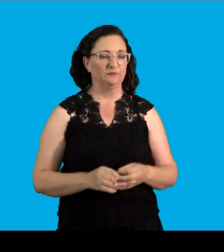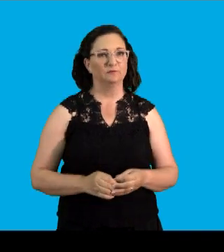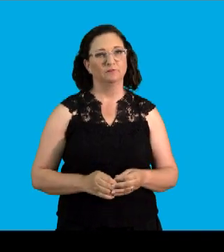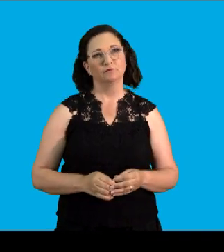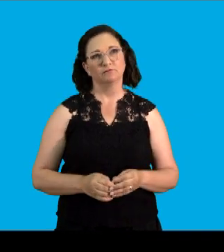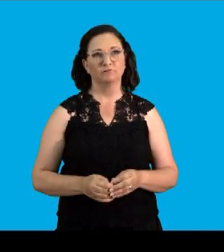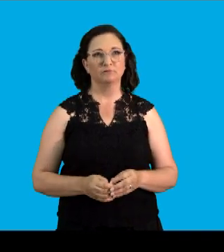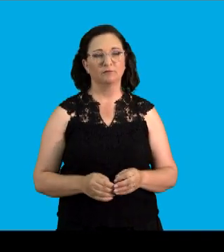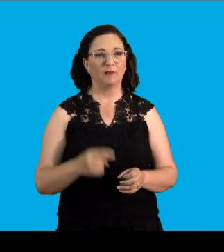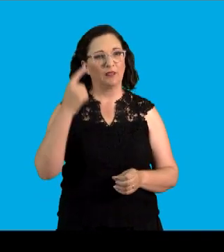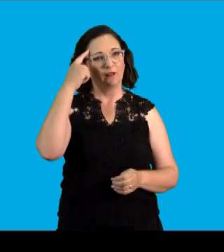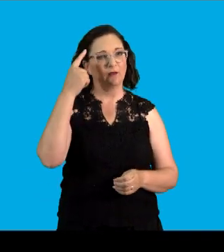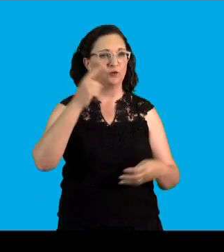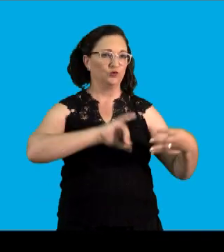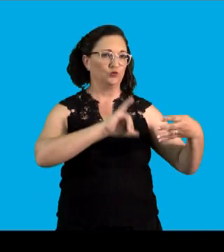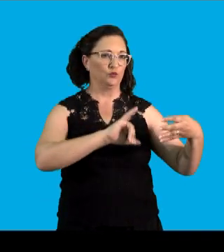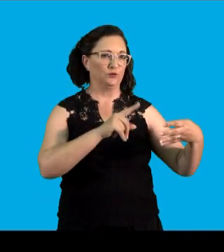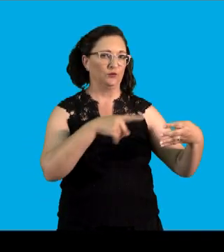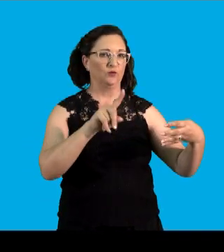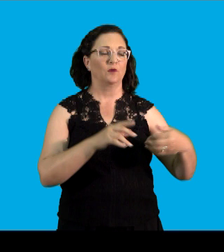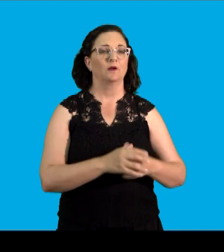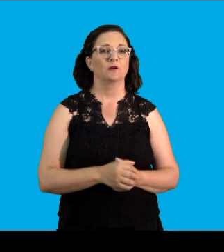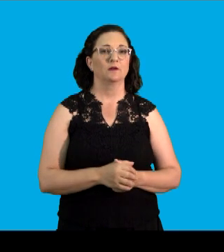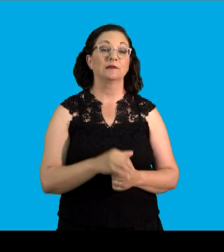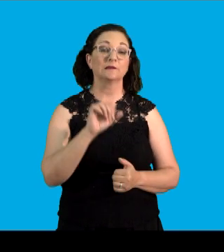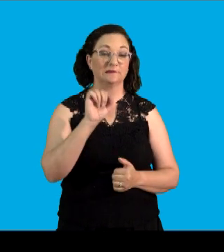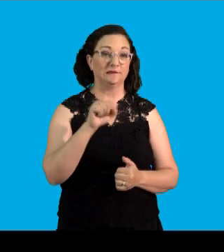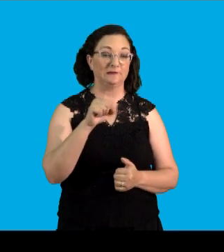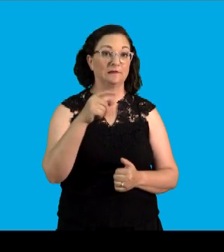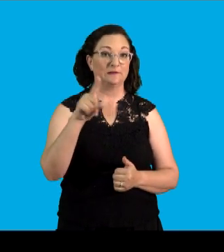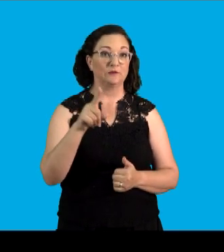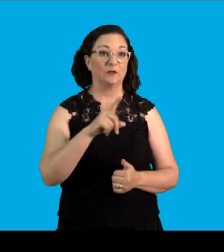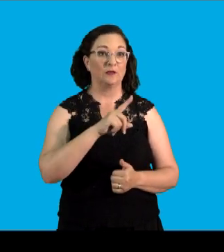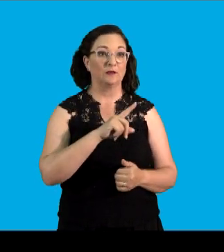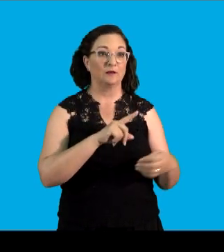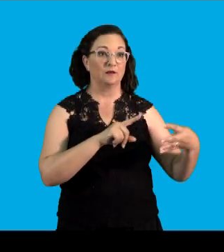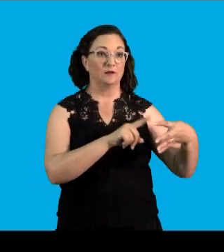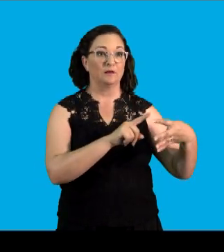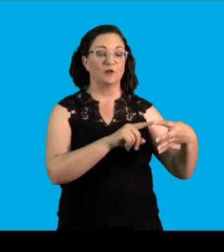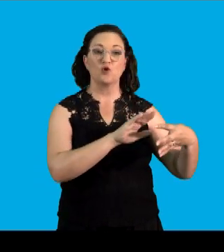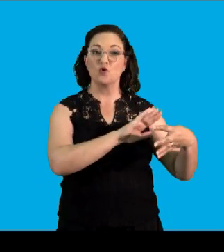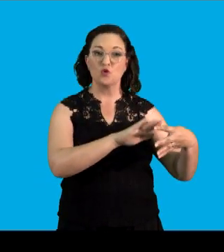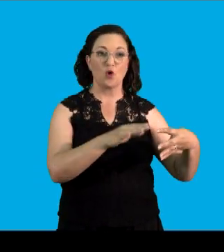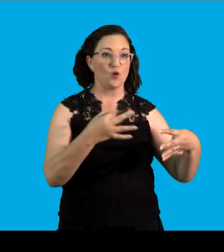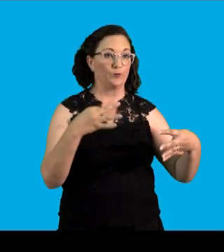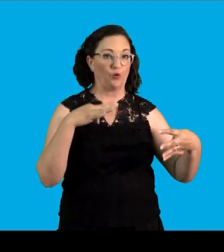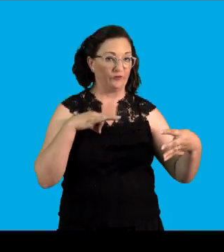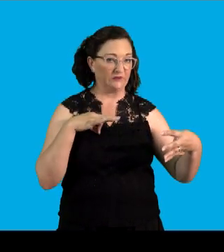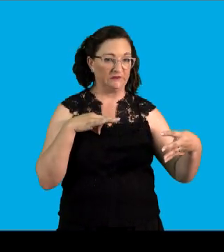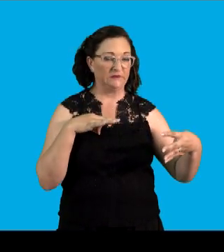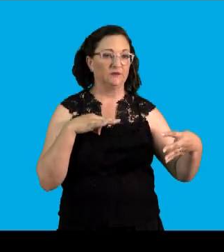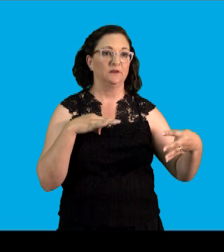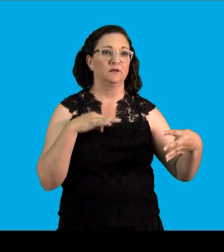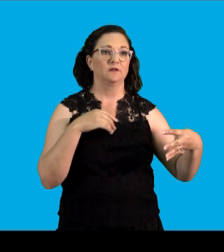you think is the correct answer? Yes, so the correct answer is non-profit, but you do not write non-profit